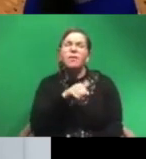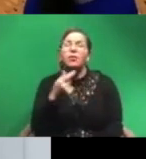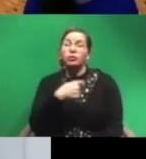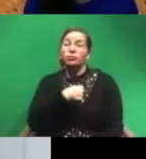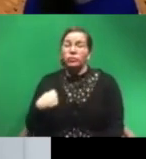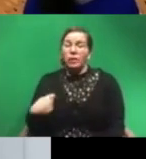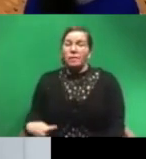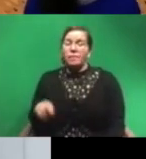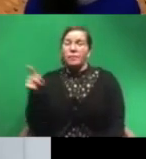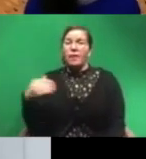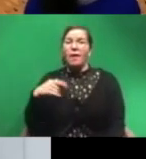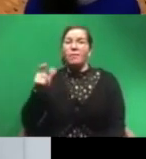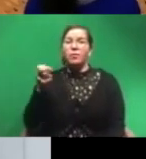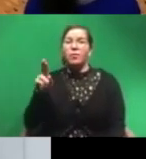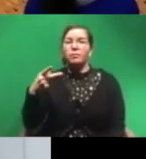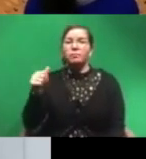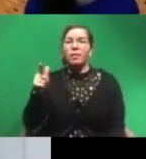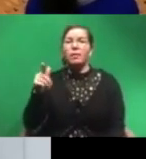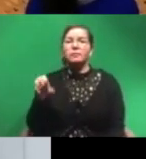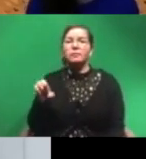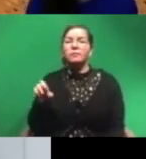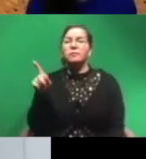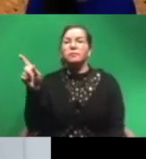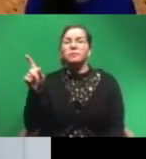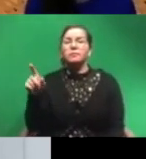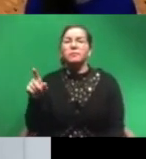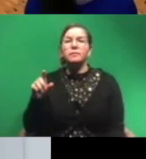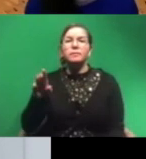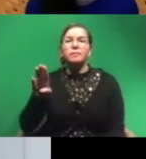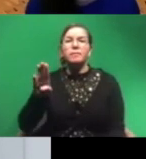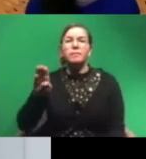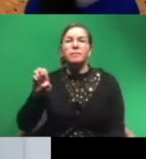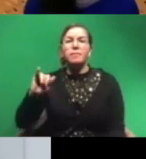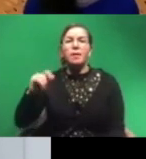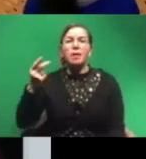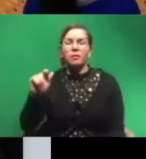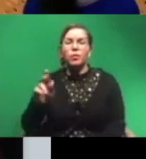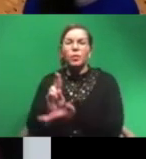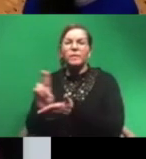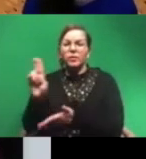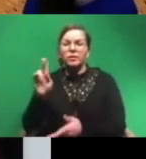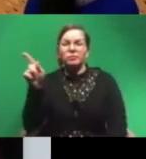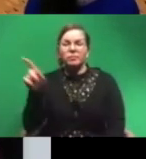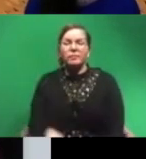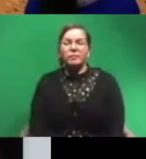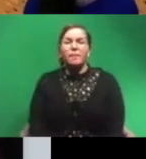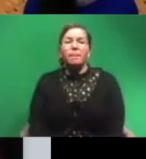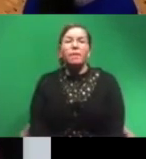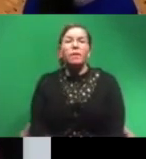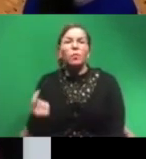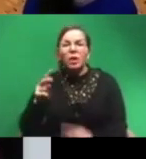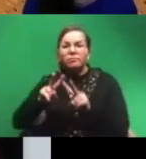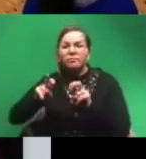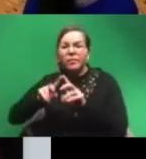China, there's Lunar Palace in Beijing. It's at the Beihang University of Aeronautics and Astronautics. And one of the things that they looked at in their